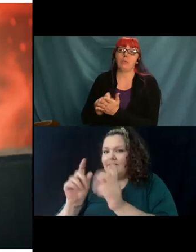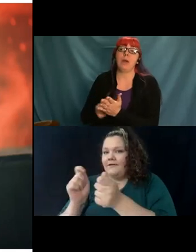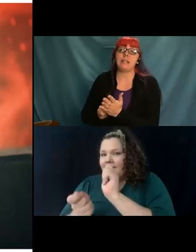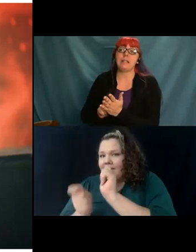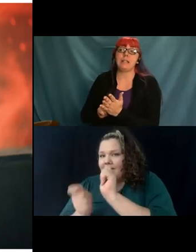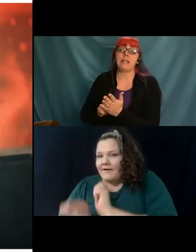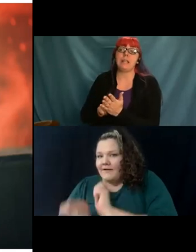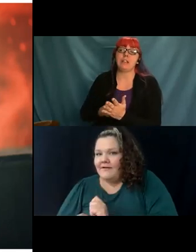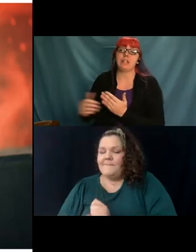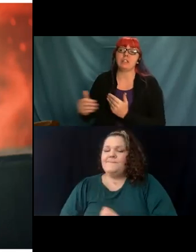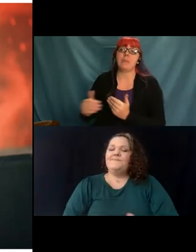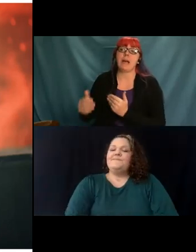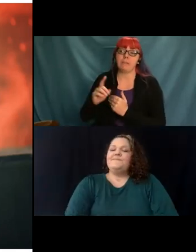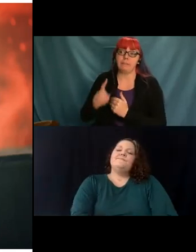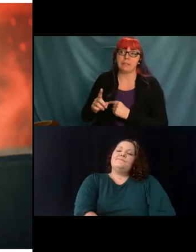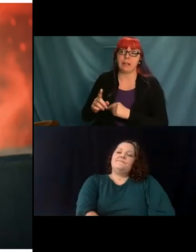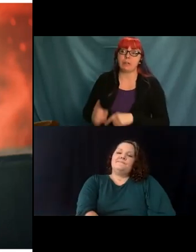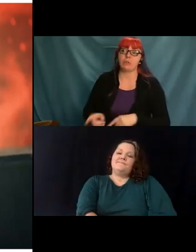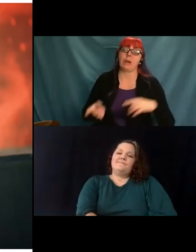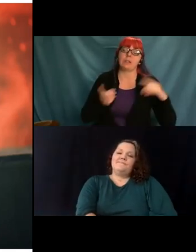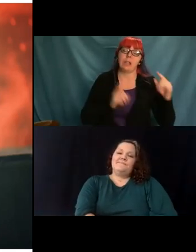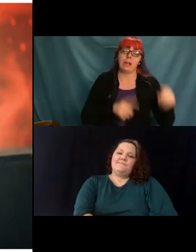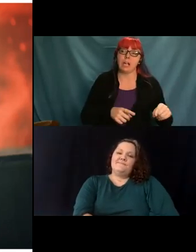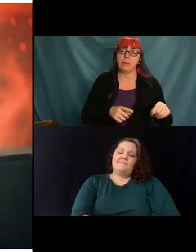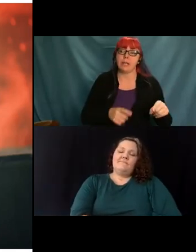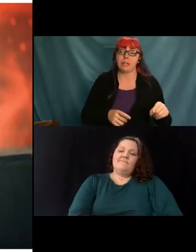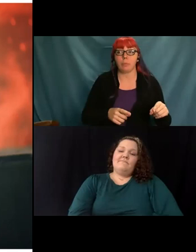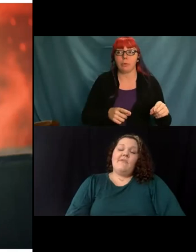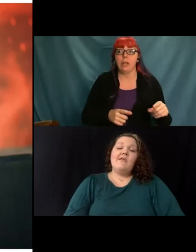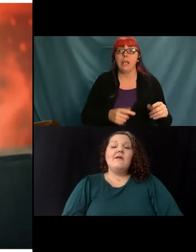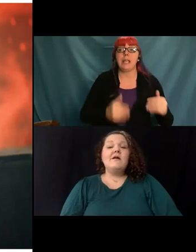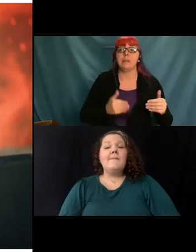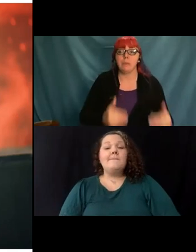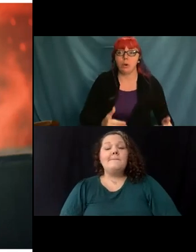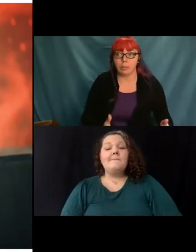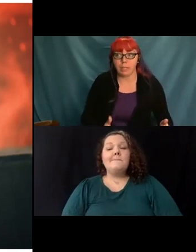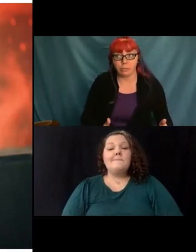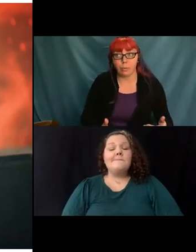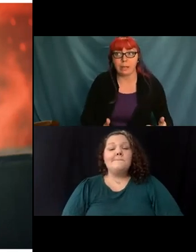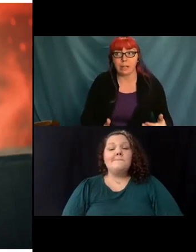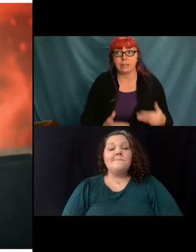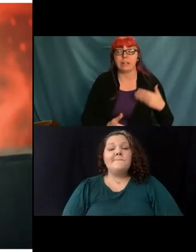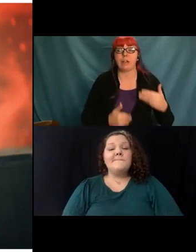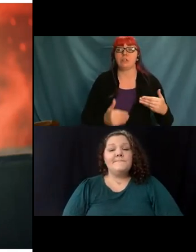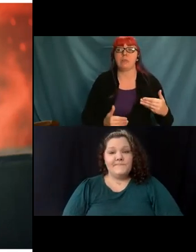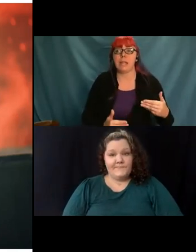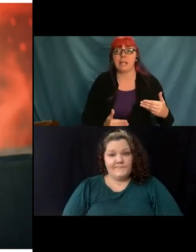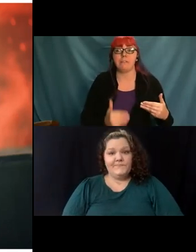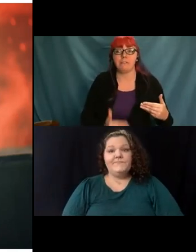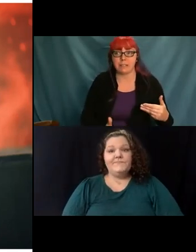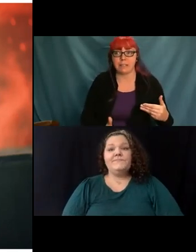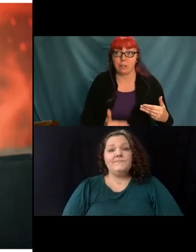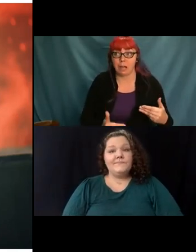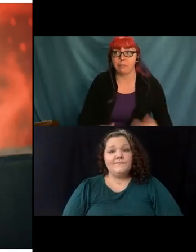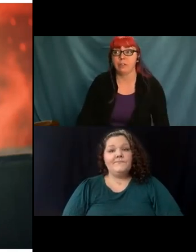if they're writing, they have that chance to go back and fix errors, whereas lifetime, an interpreter in the moment will have to recognize that an error has been made and